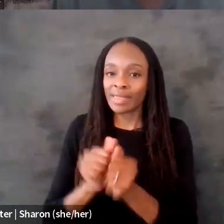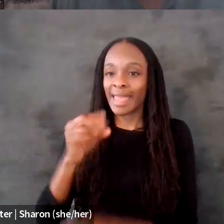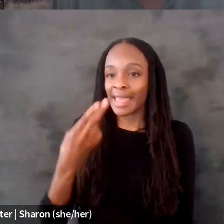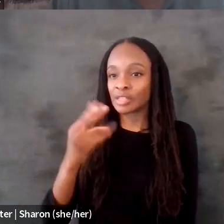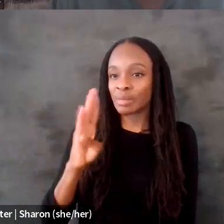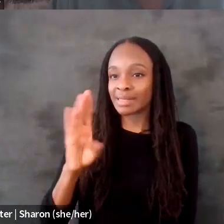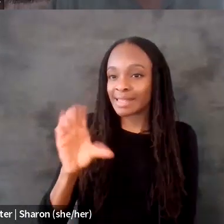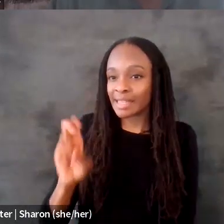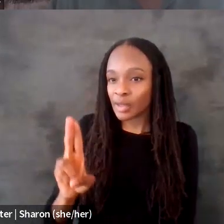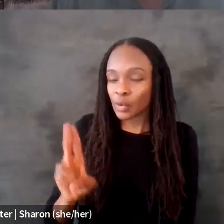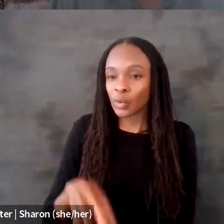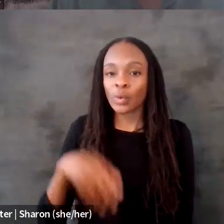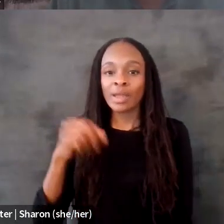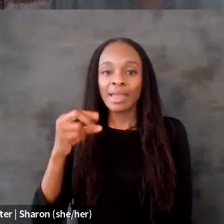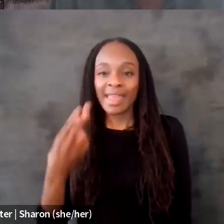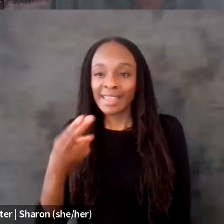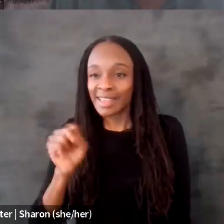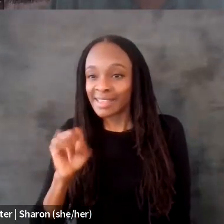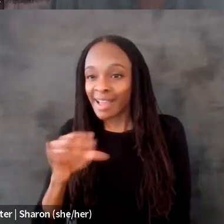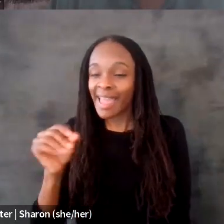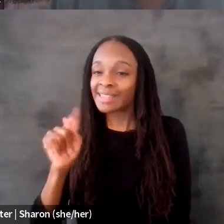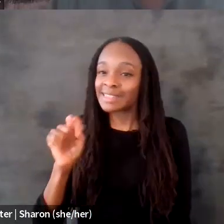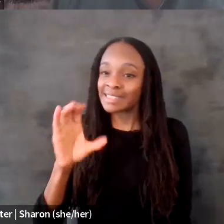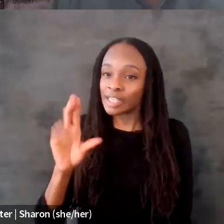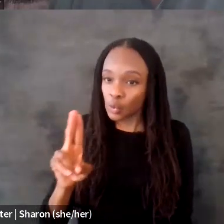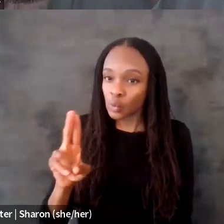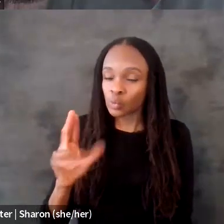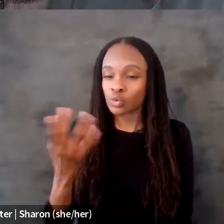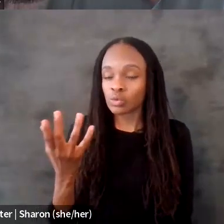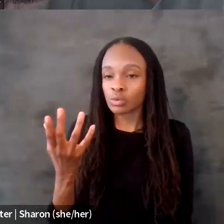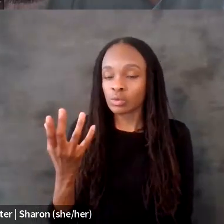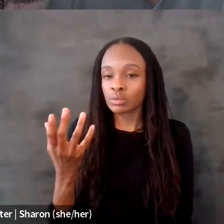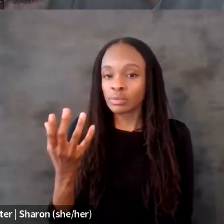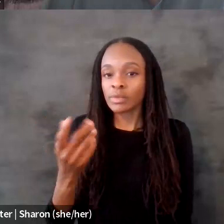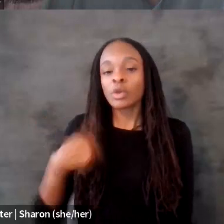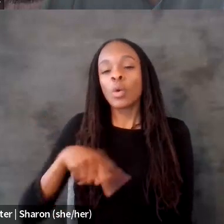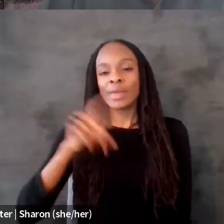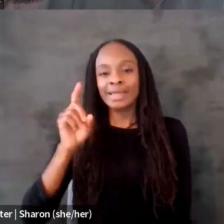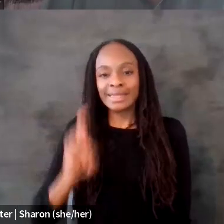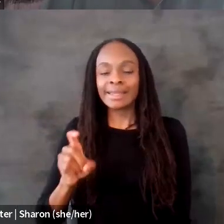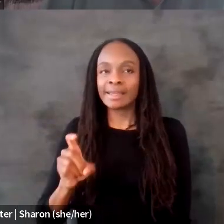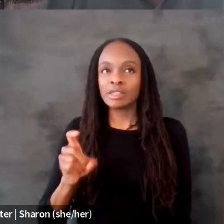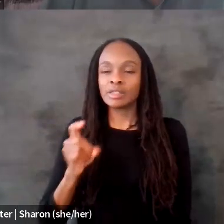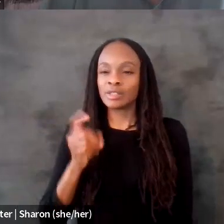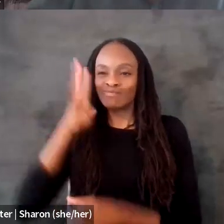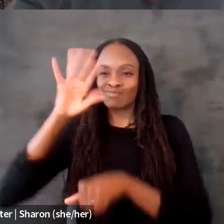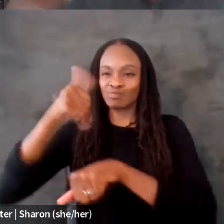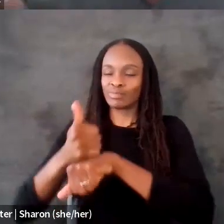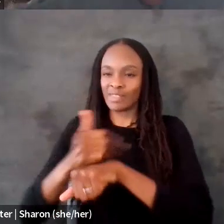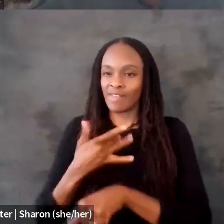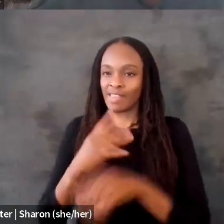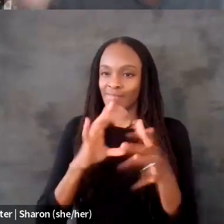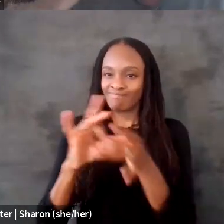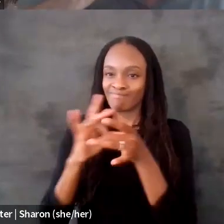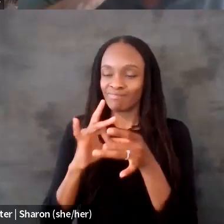HBCUs, HSIs, and also TCUs. And so we need to create a sense of belongingness across research, across